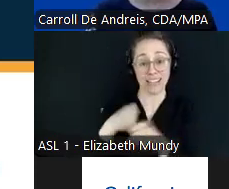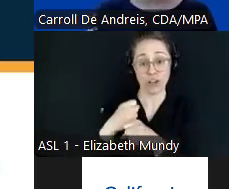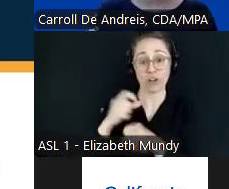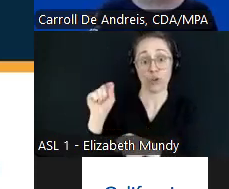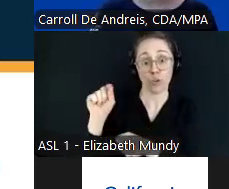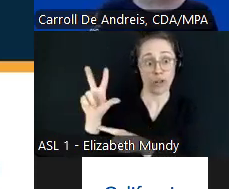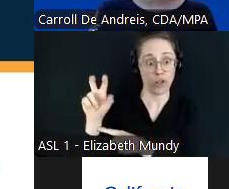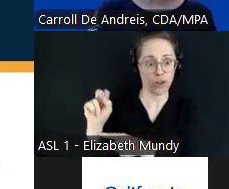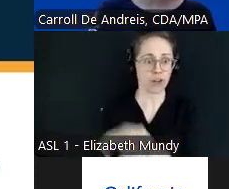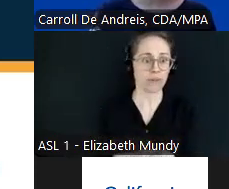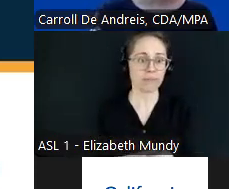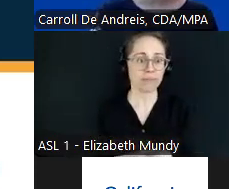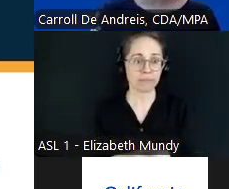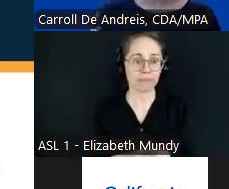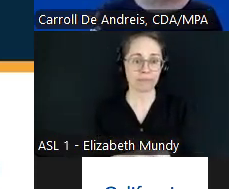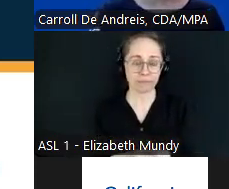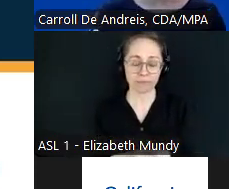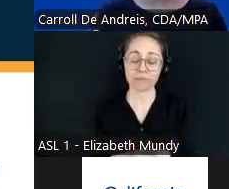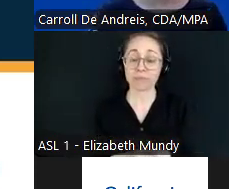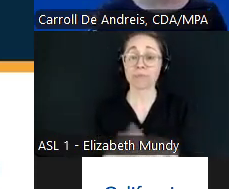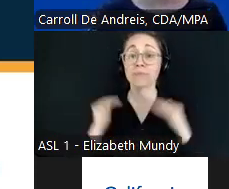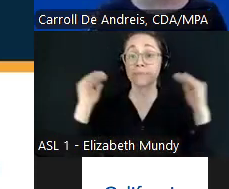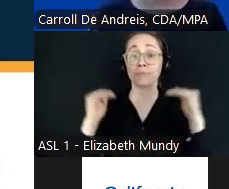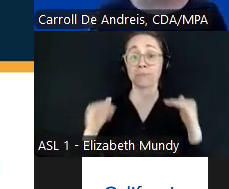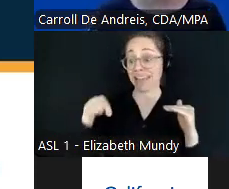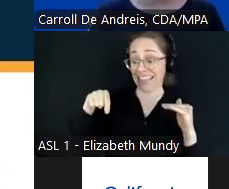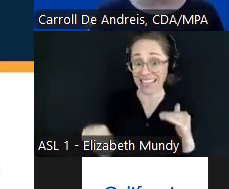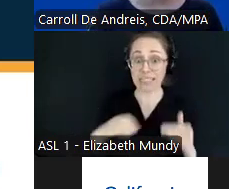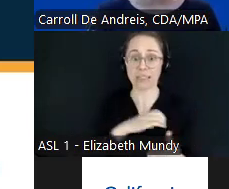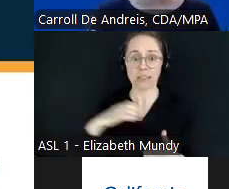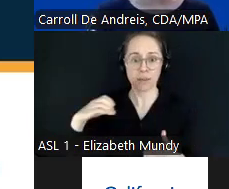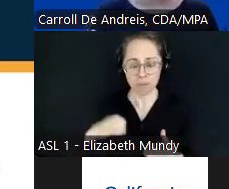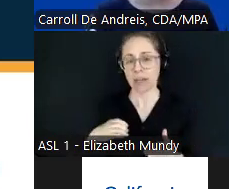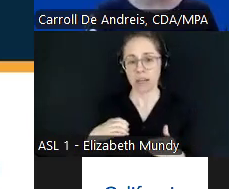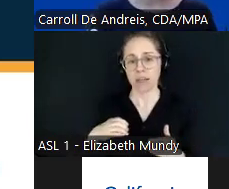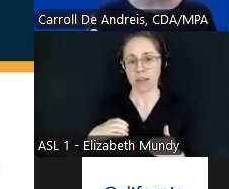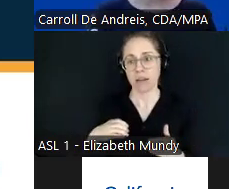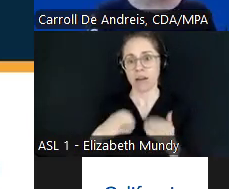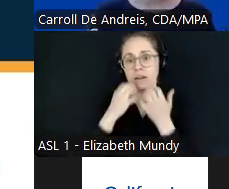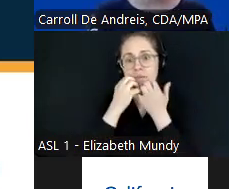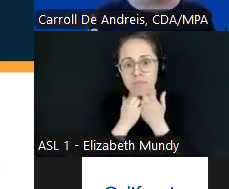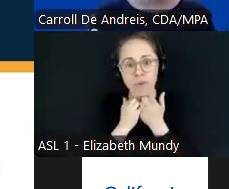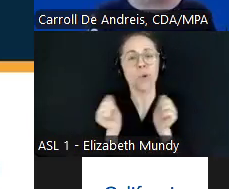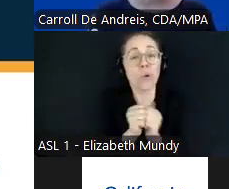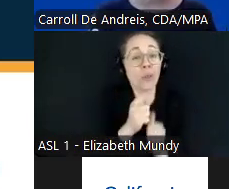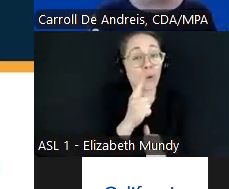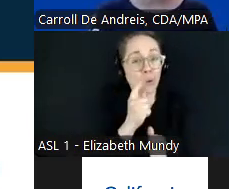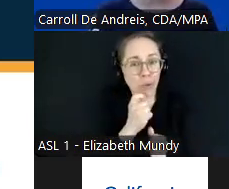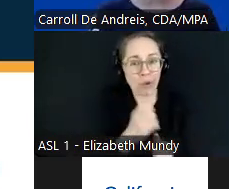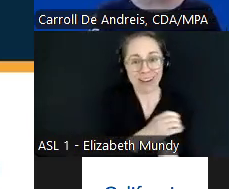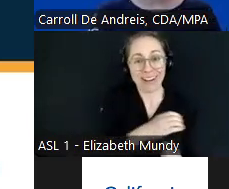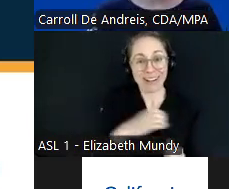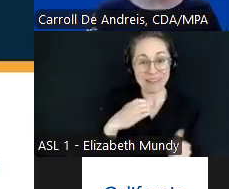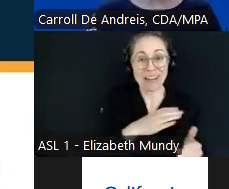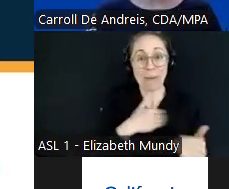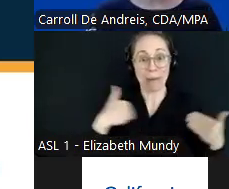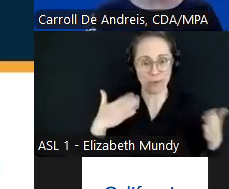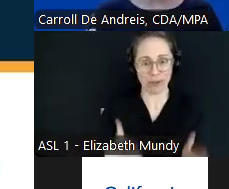this the purpose of this committee without the committee members. And we thank our committee for